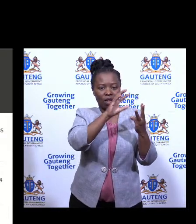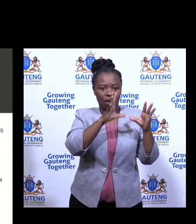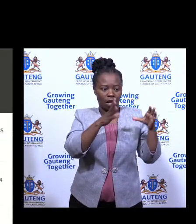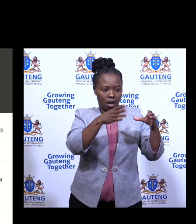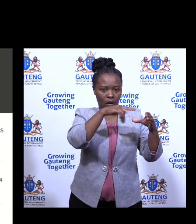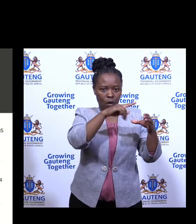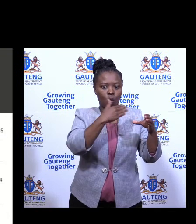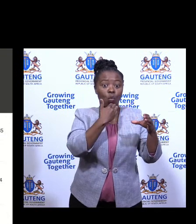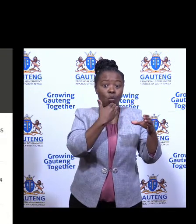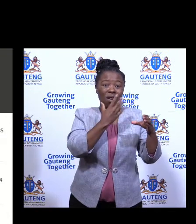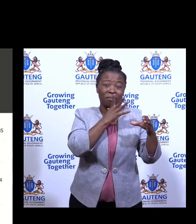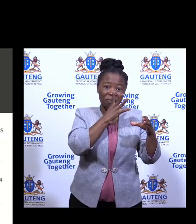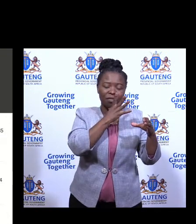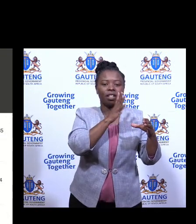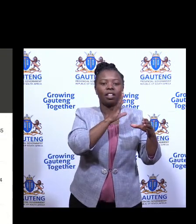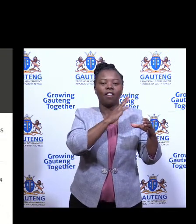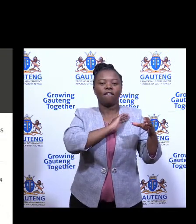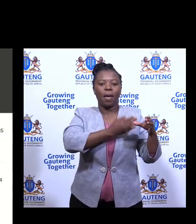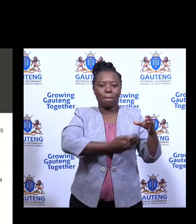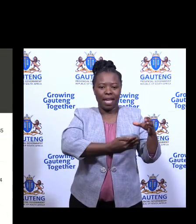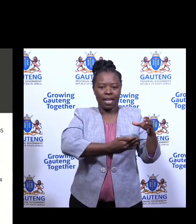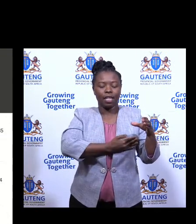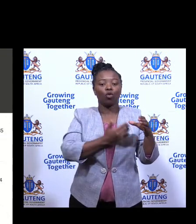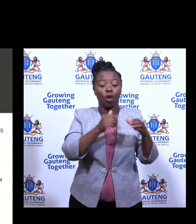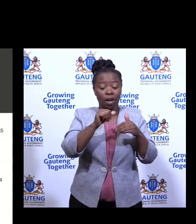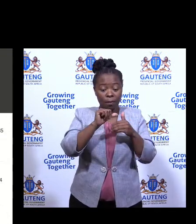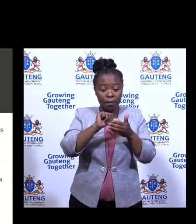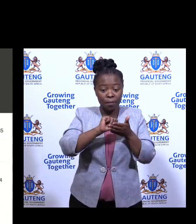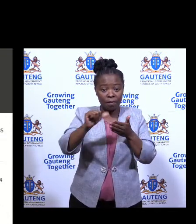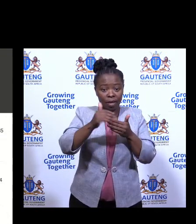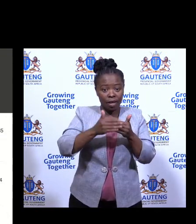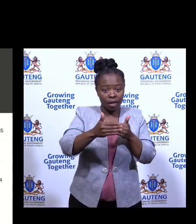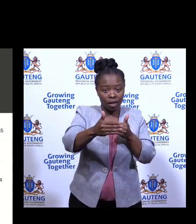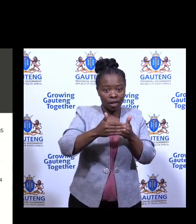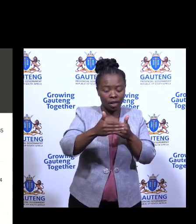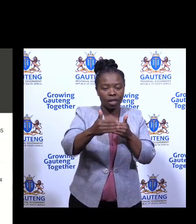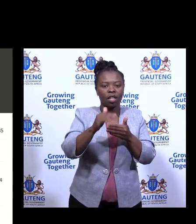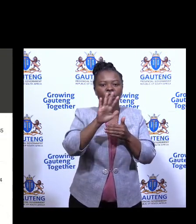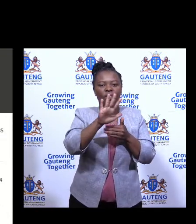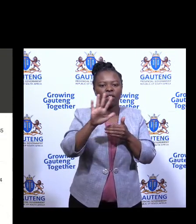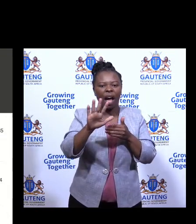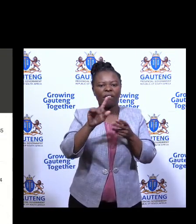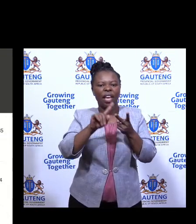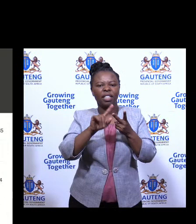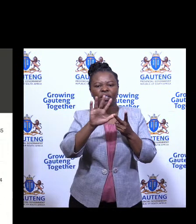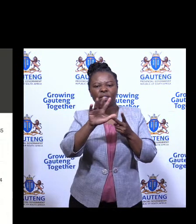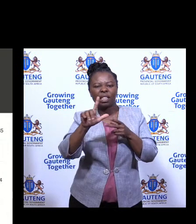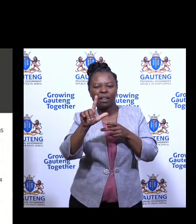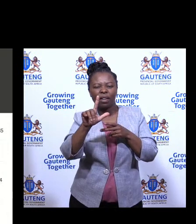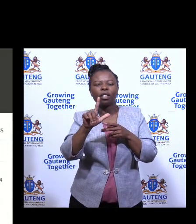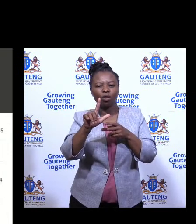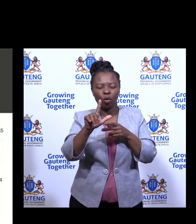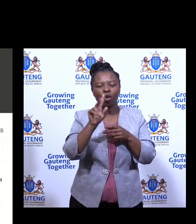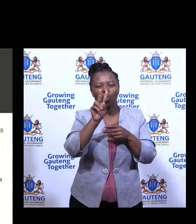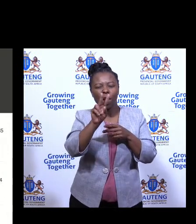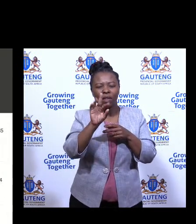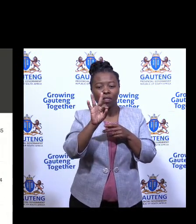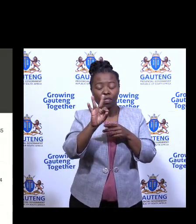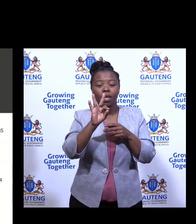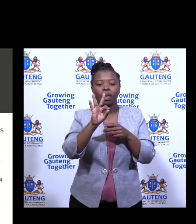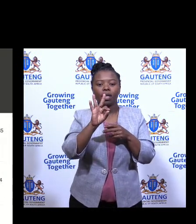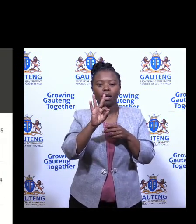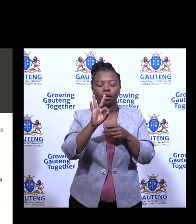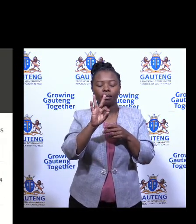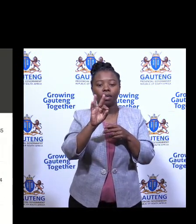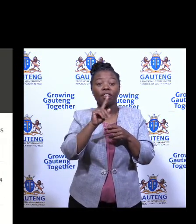relatively consistent for the last few weeks, typically between 55 and 57%. So approximately 23,000 more females are